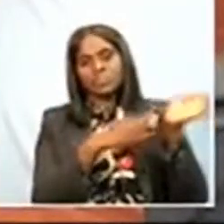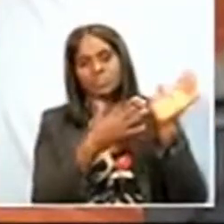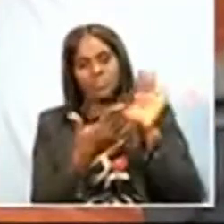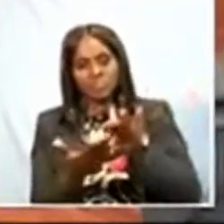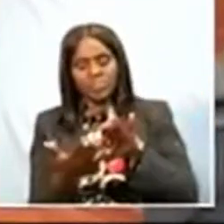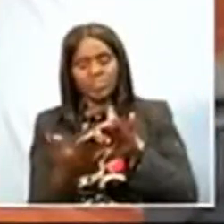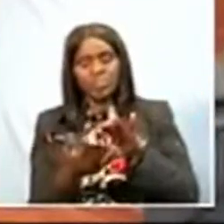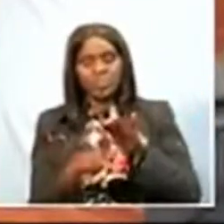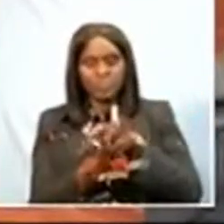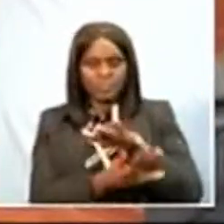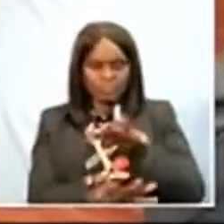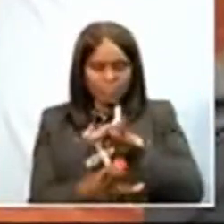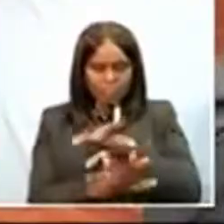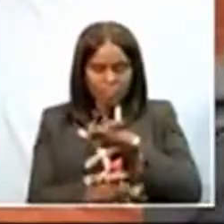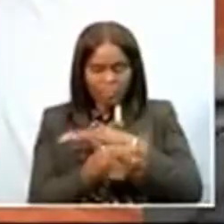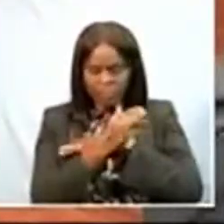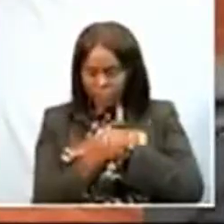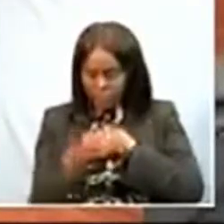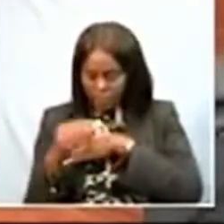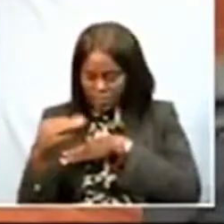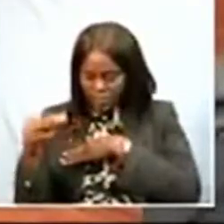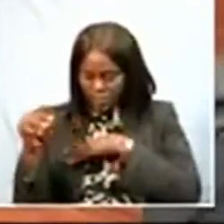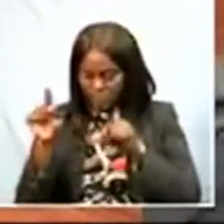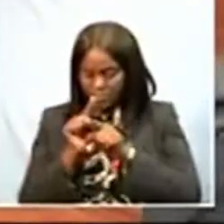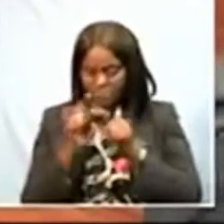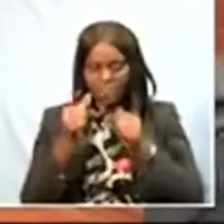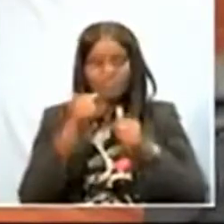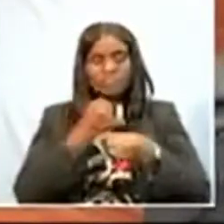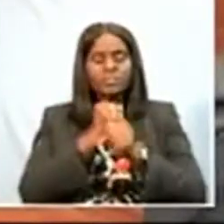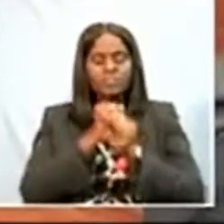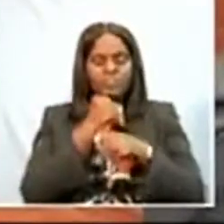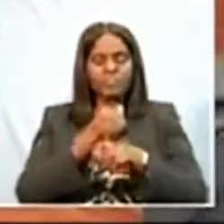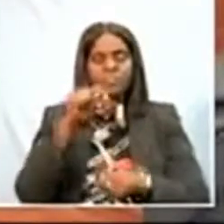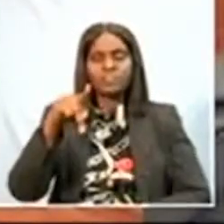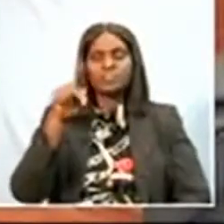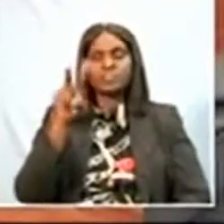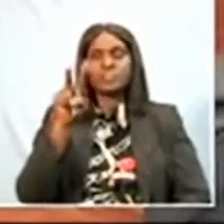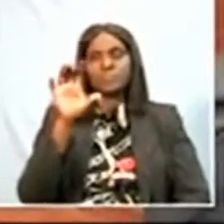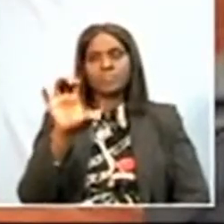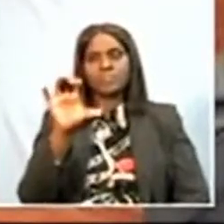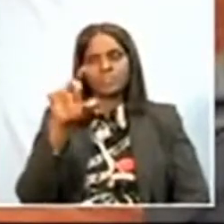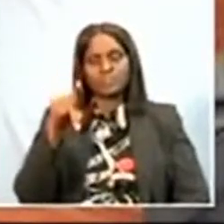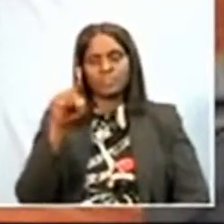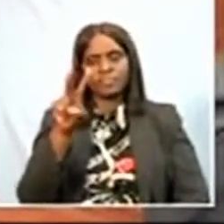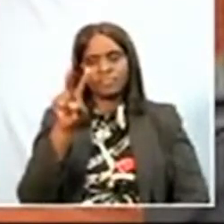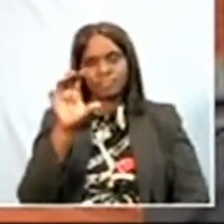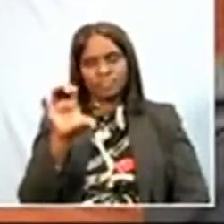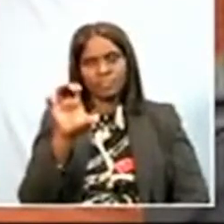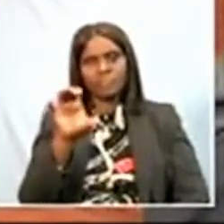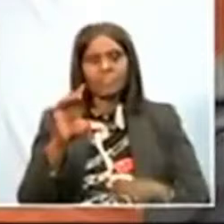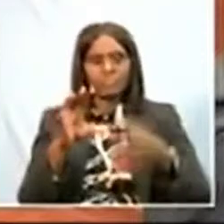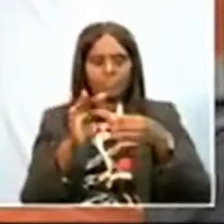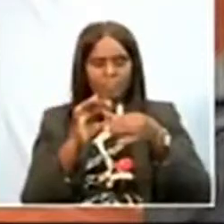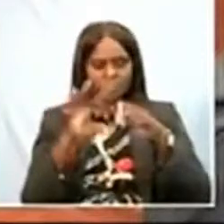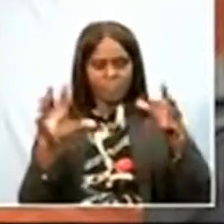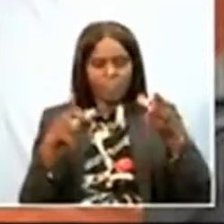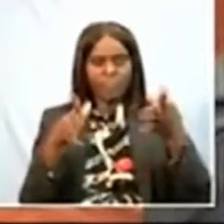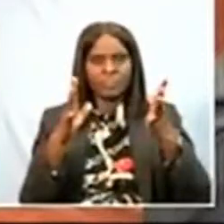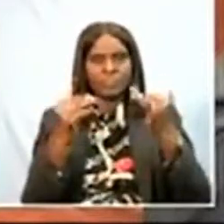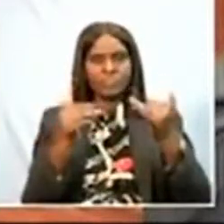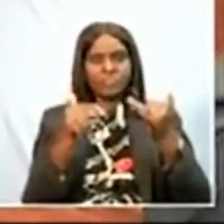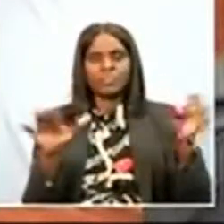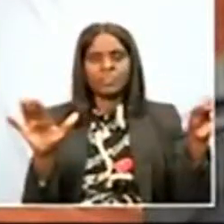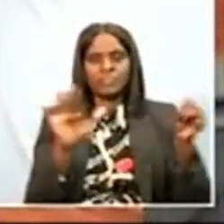collapsed underlaying material, thereby causing PVC pipes to disassemble, allowing